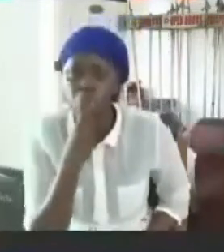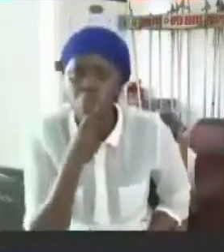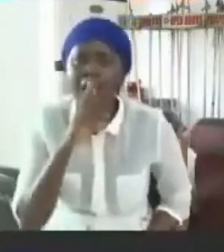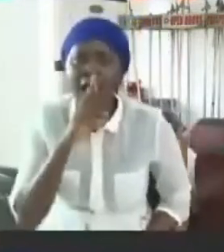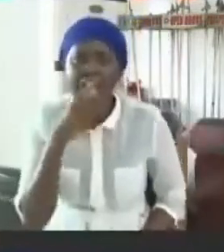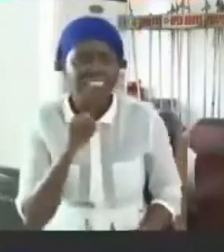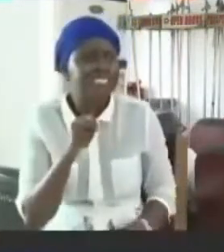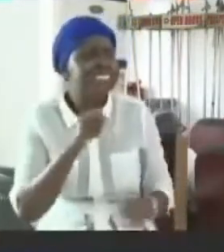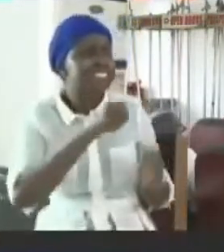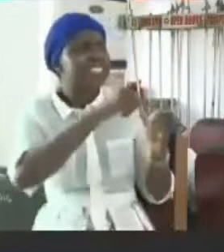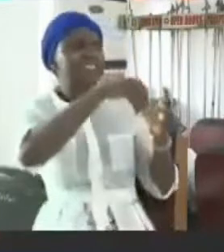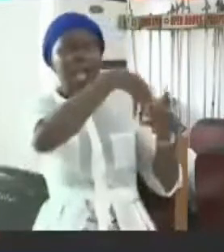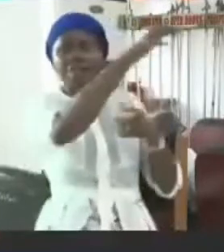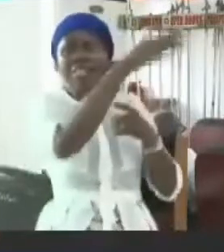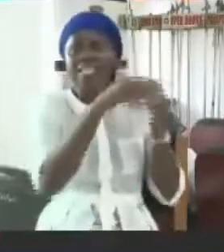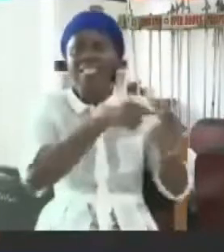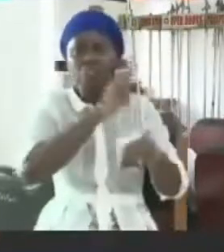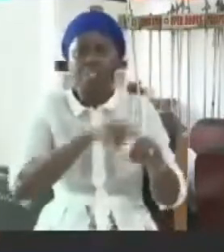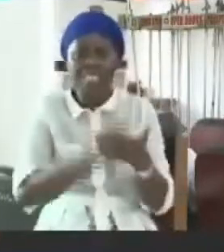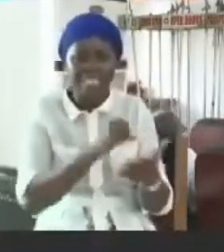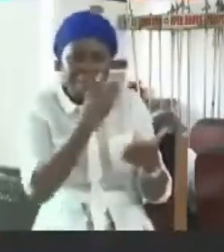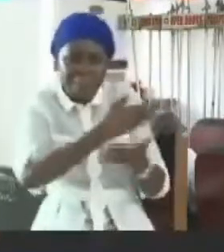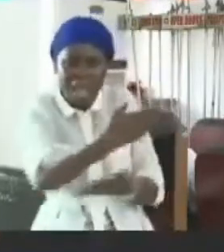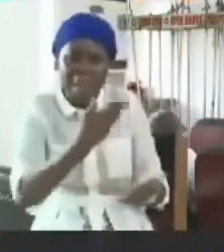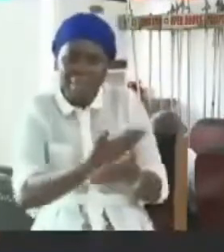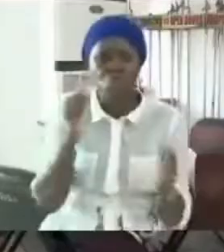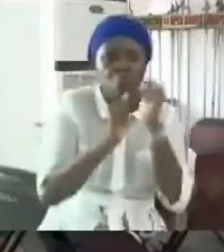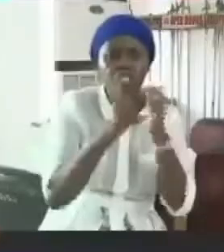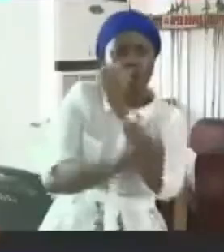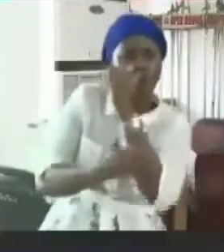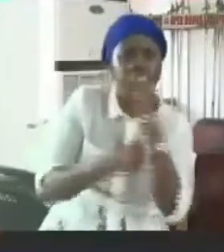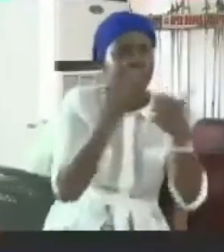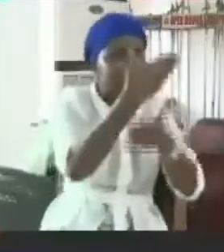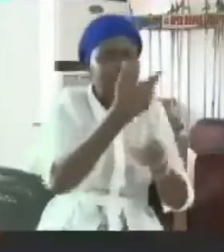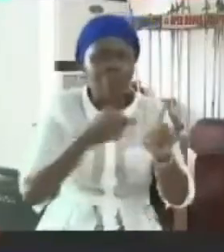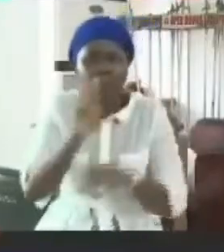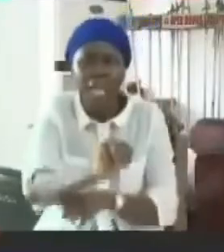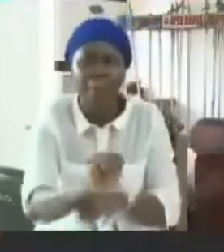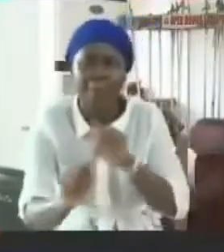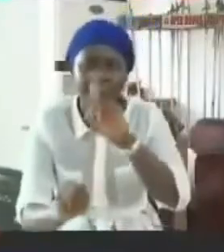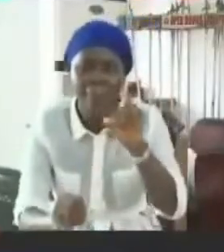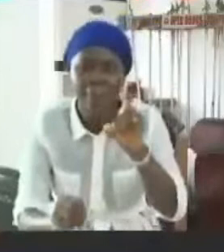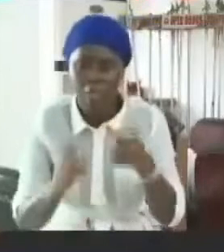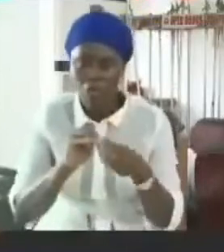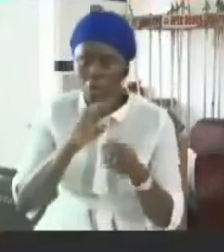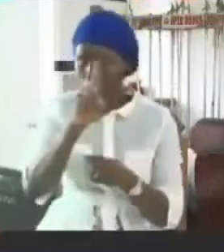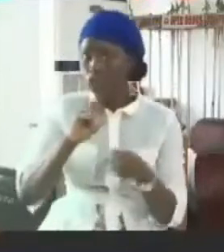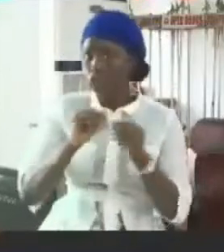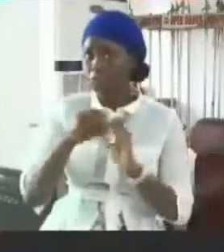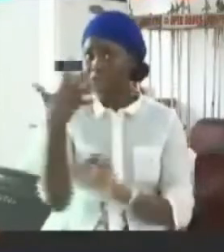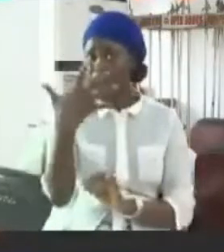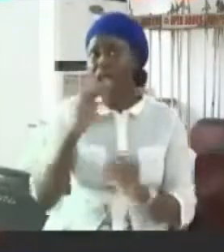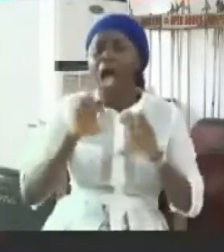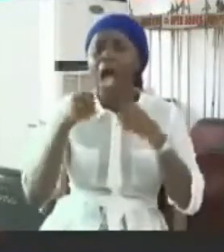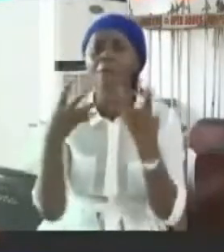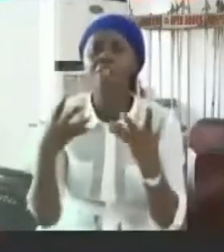foreign nations buying this stolen oil? Question number five. How many of these nations